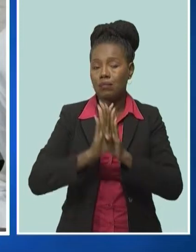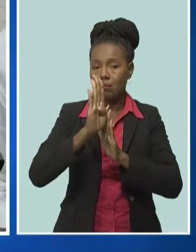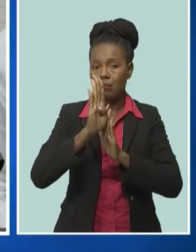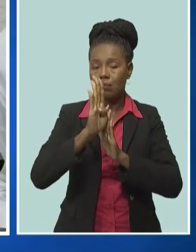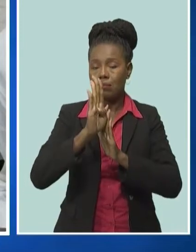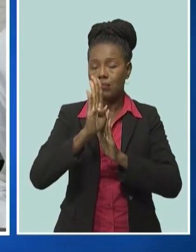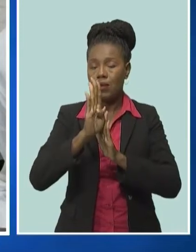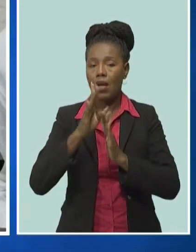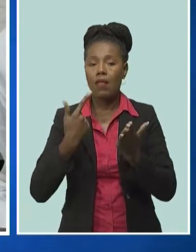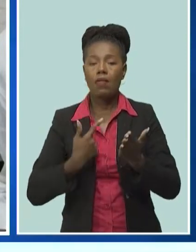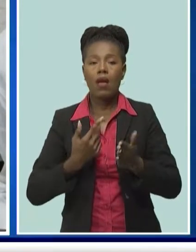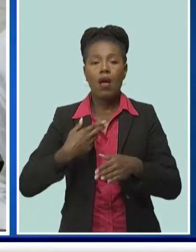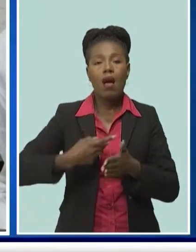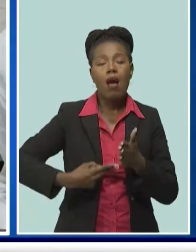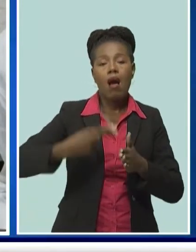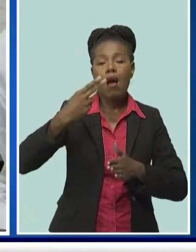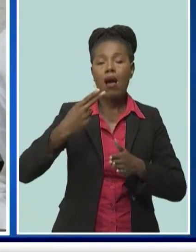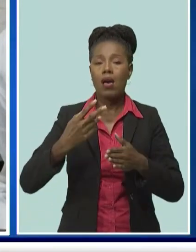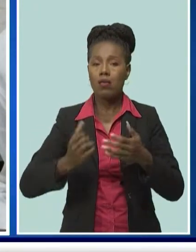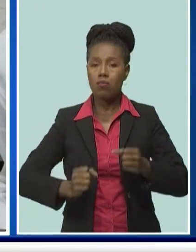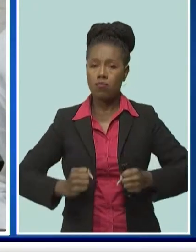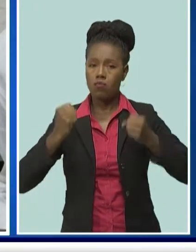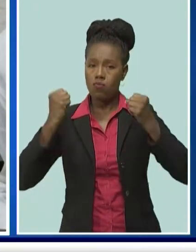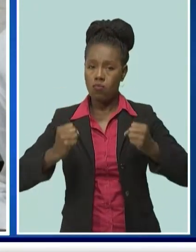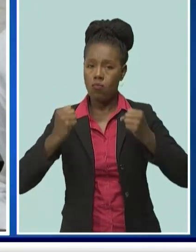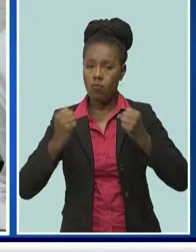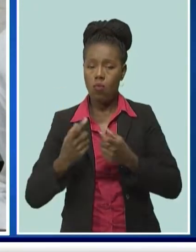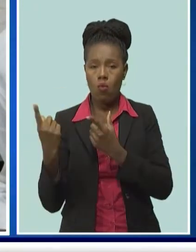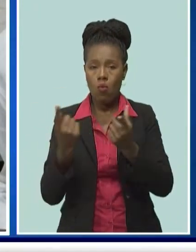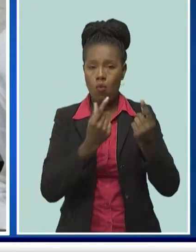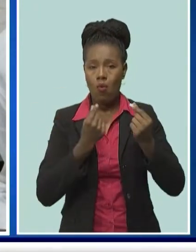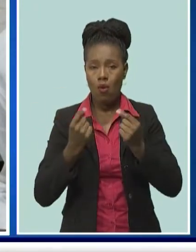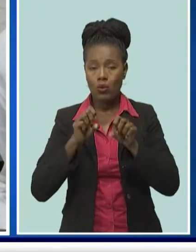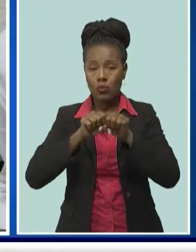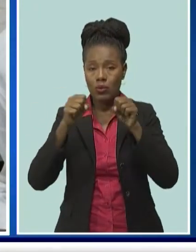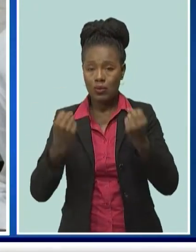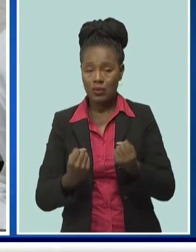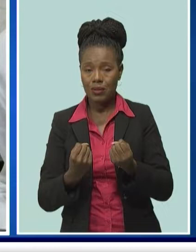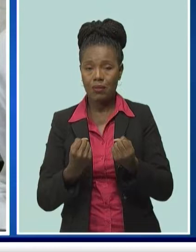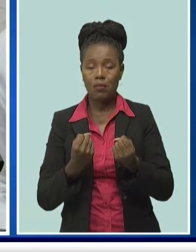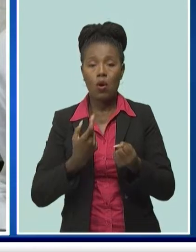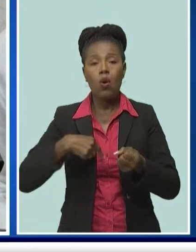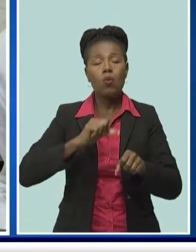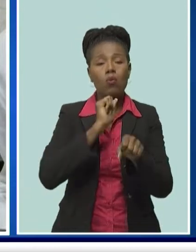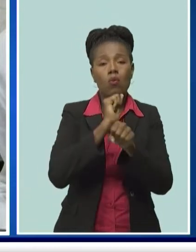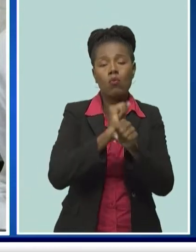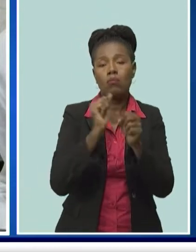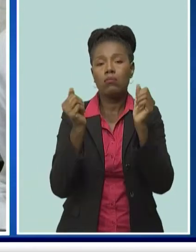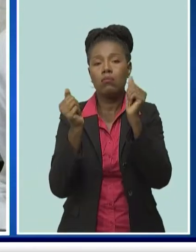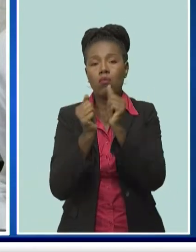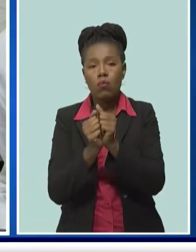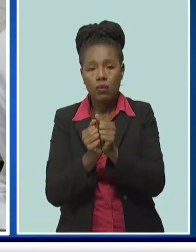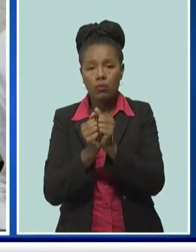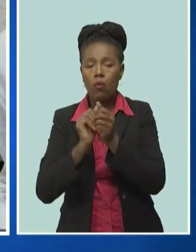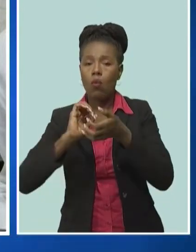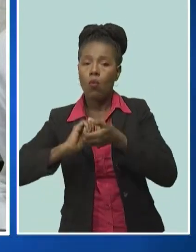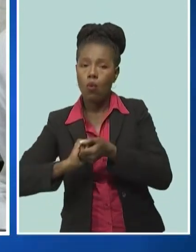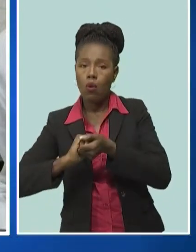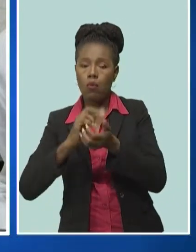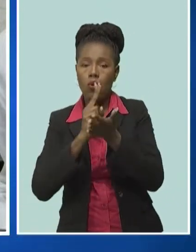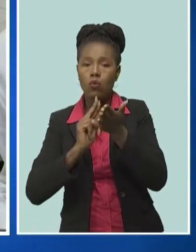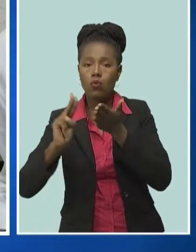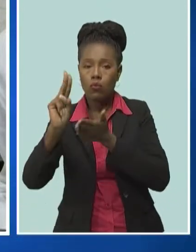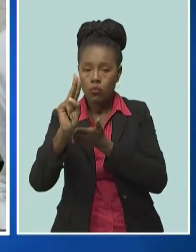sustainable high-performance systems, and we will work in concert with the University of the West Indies. We will work in concert with